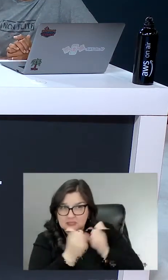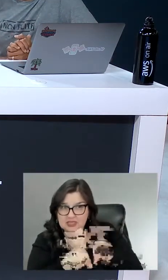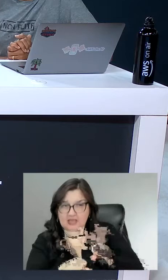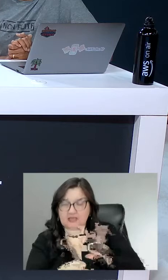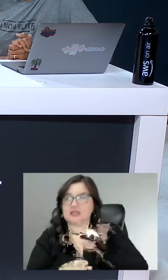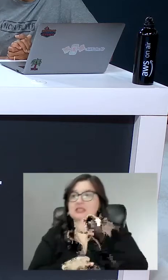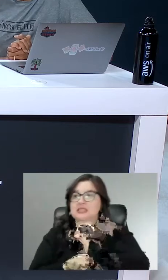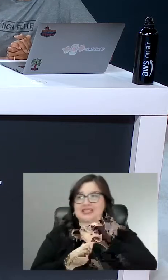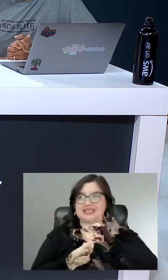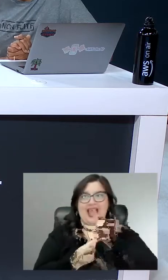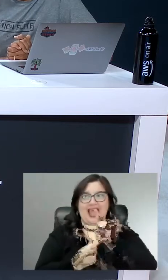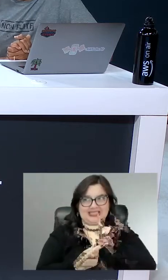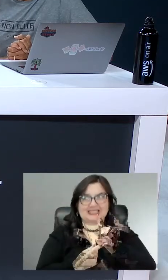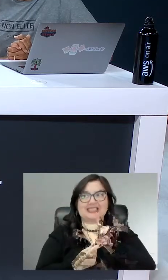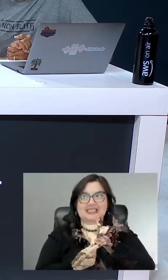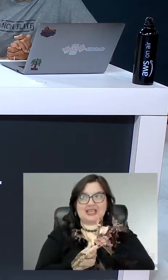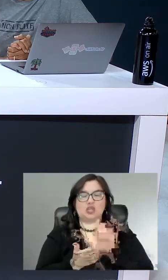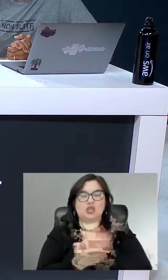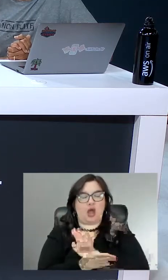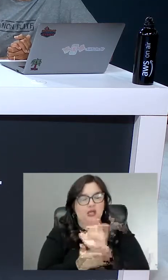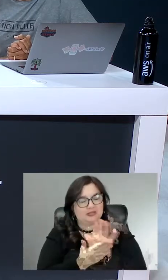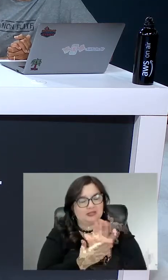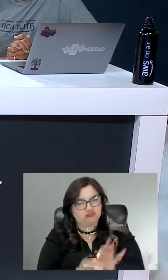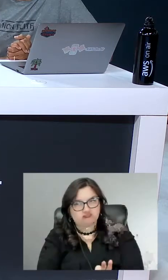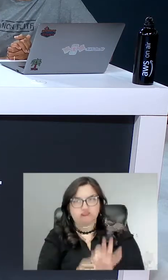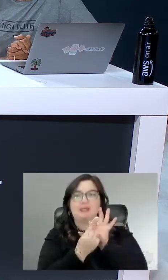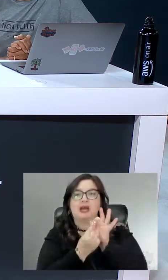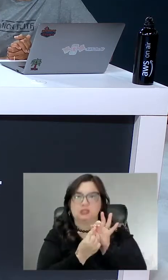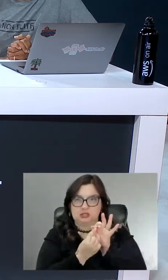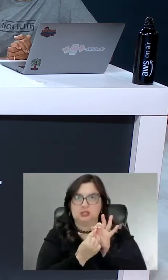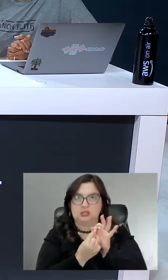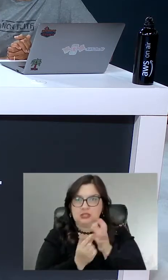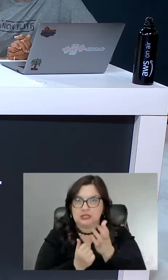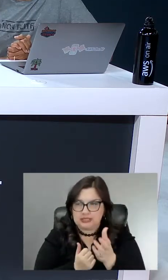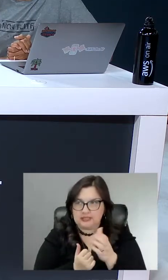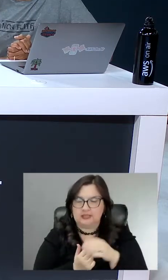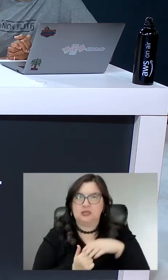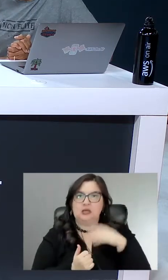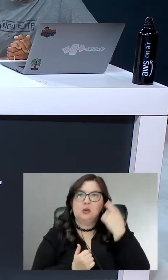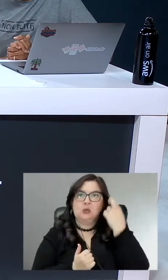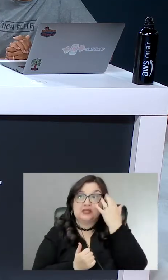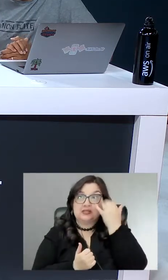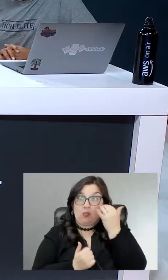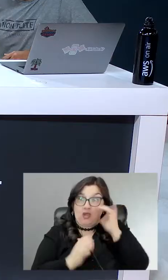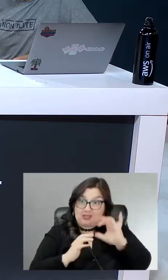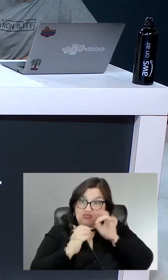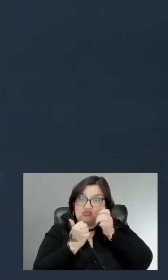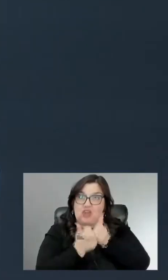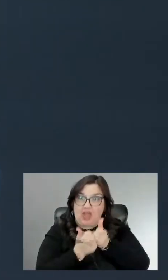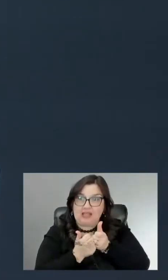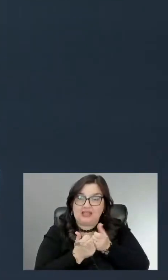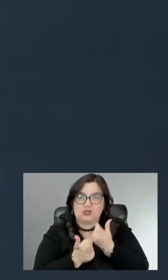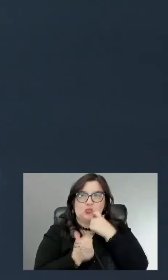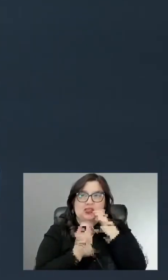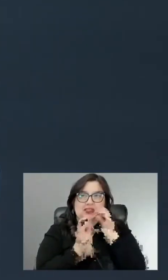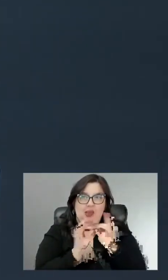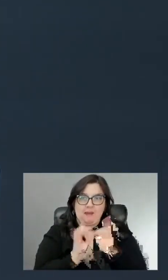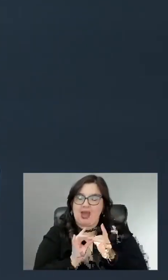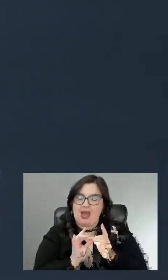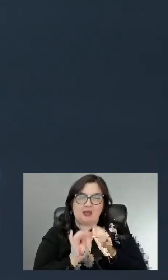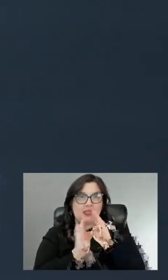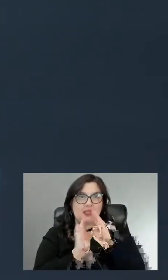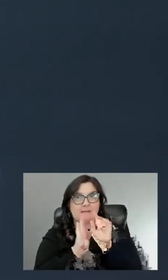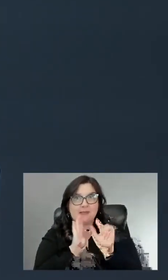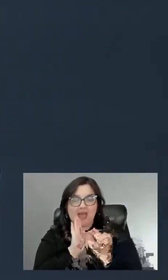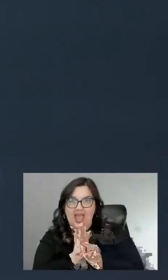special documents. And if you, the reason it's a challenge is, as I mentioned, it's got the rich background Right. behind